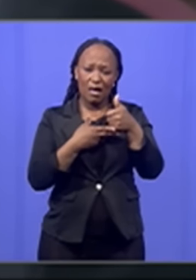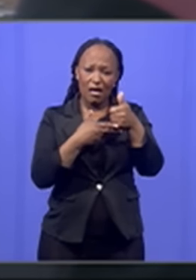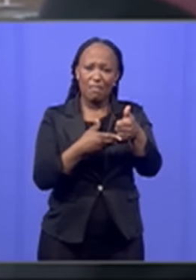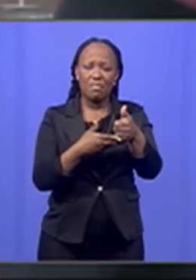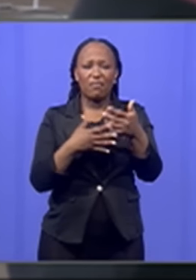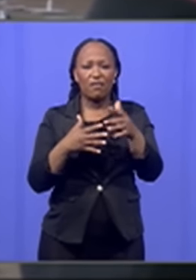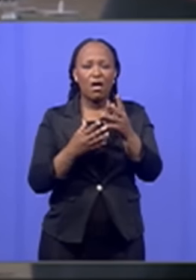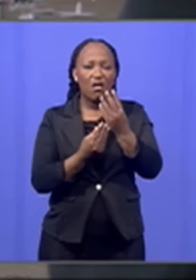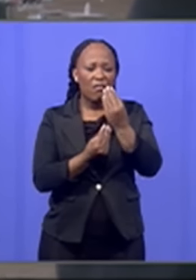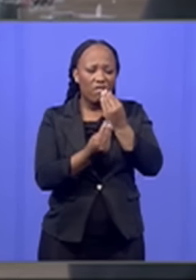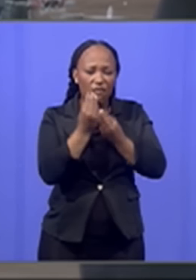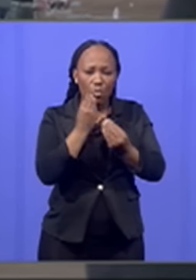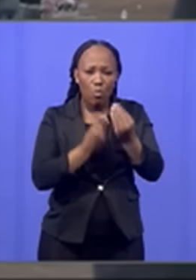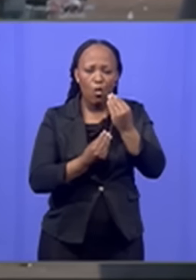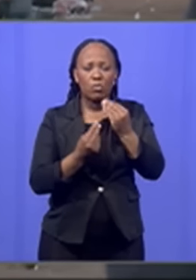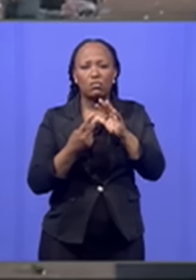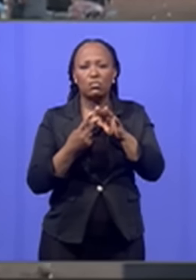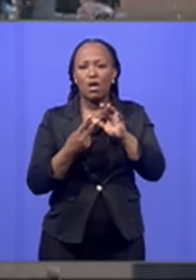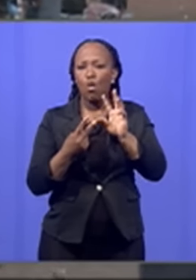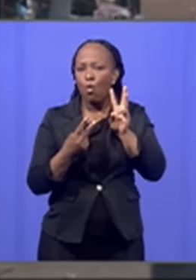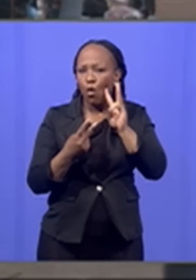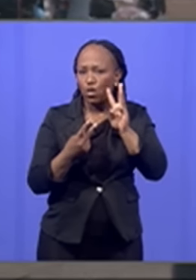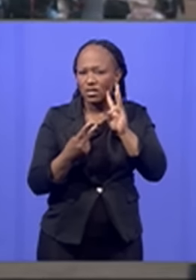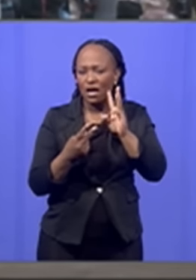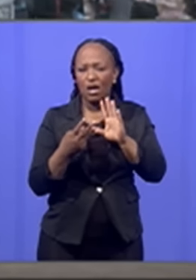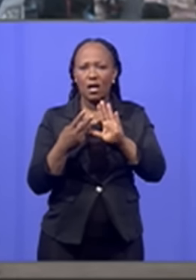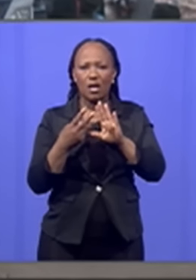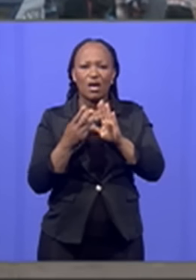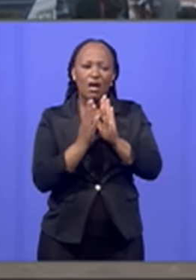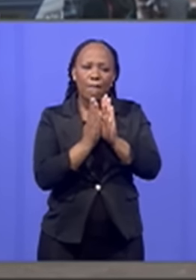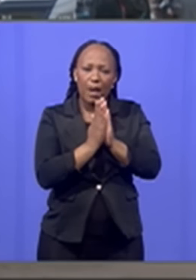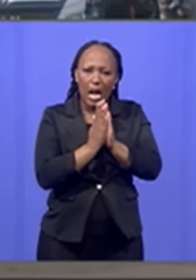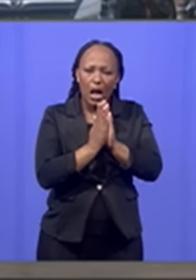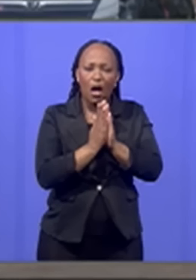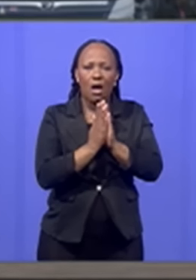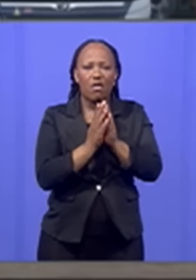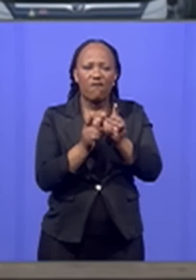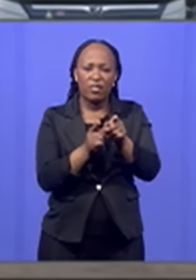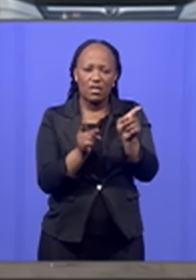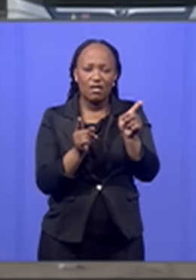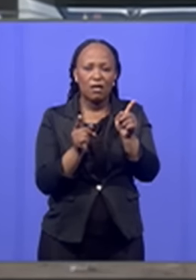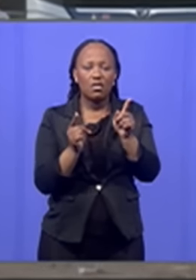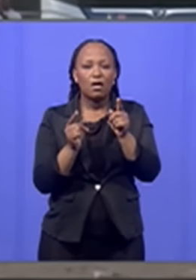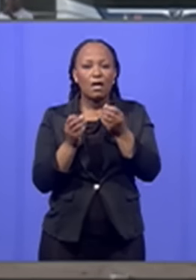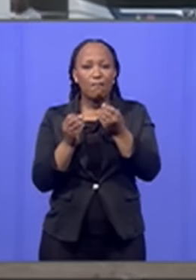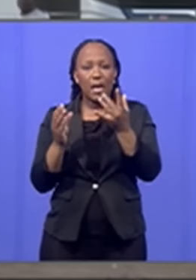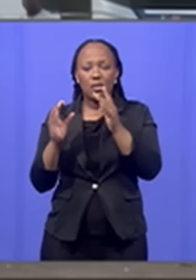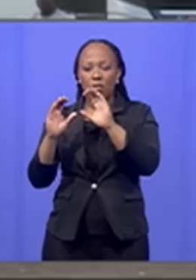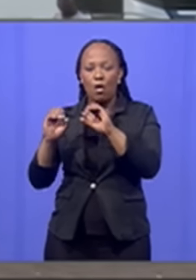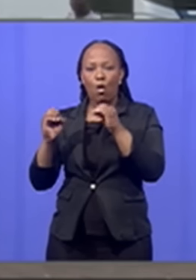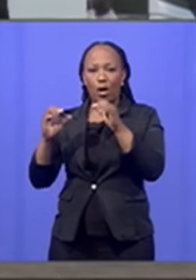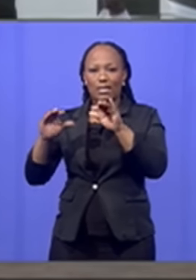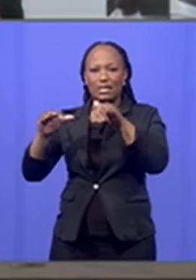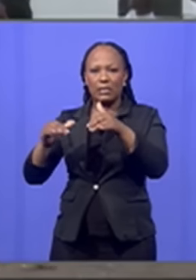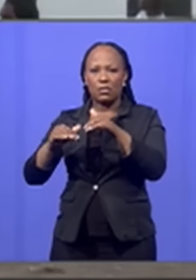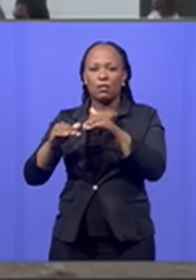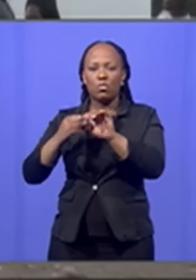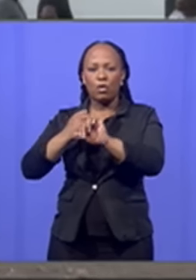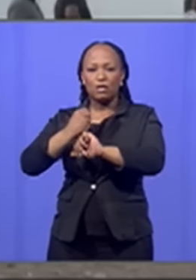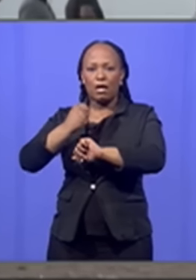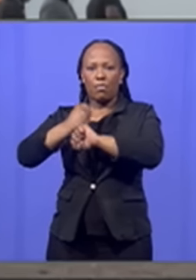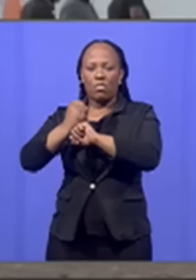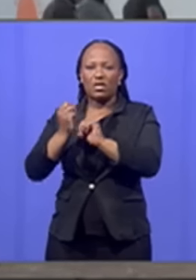o ya metse ra thuša le dithapelo le eng ka moka re na le mekgatlo e mentši e leng gore e re support yona ka dikereke o